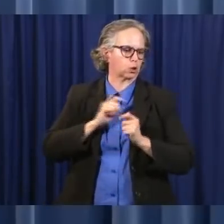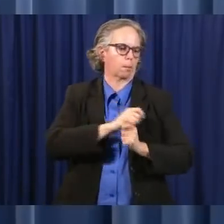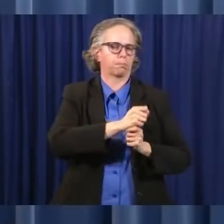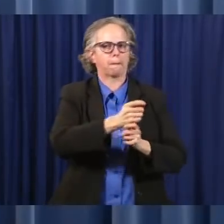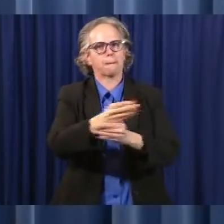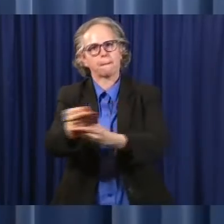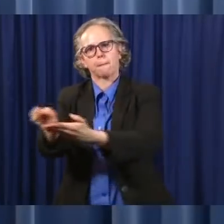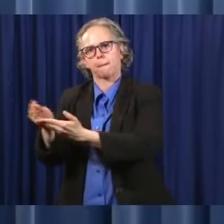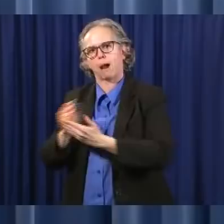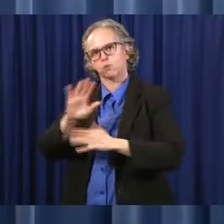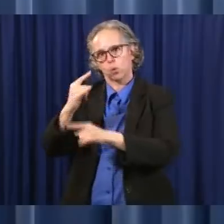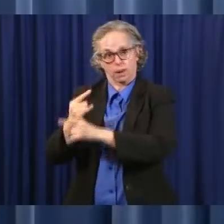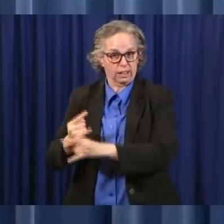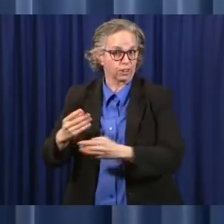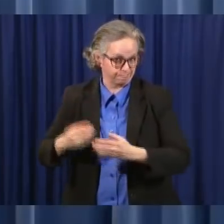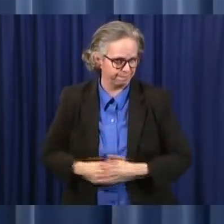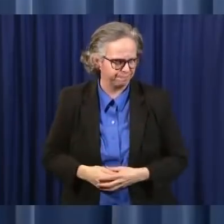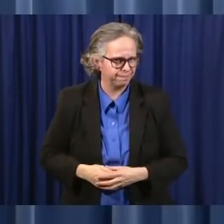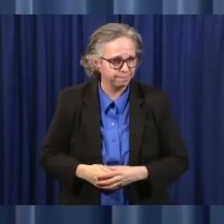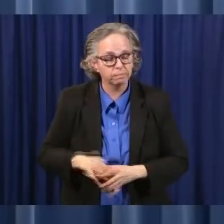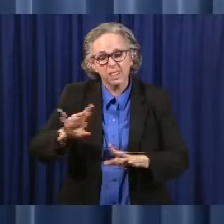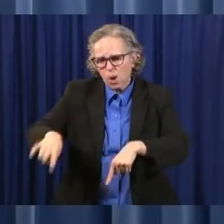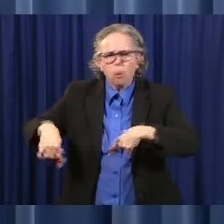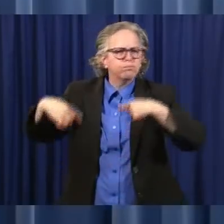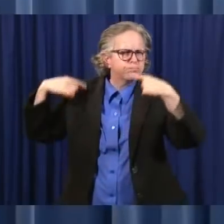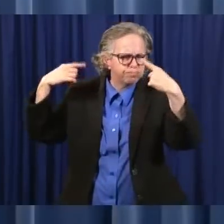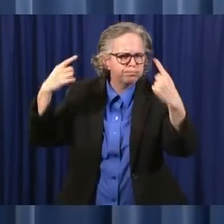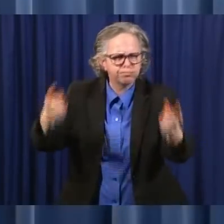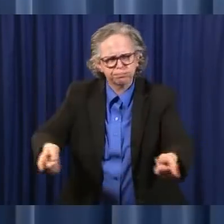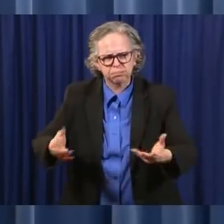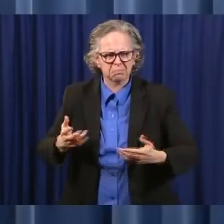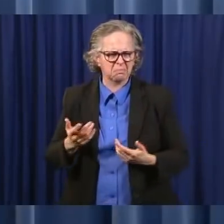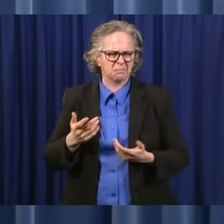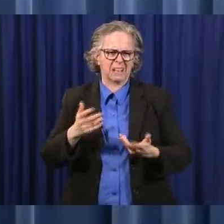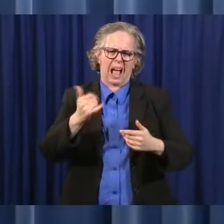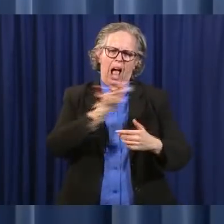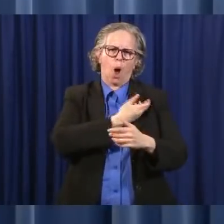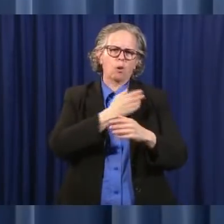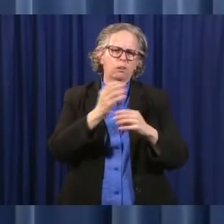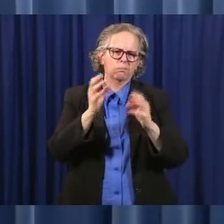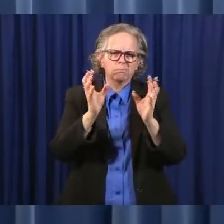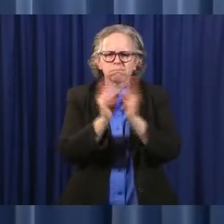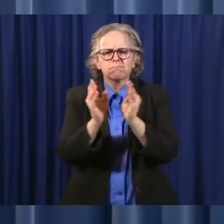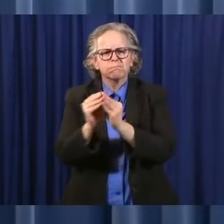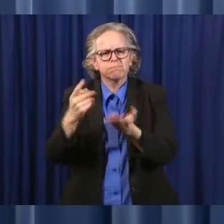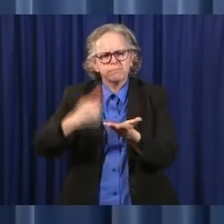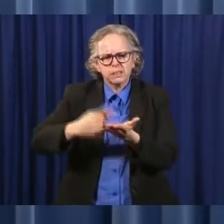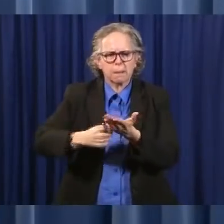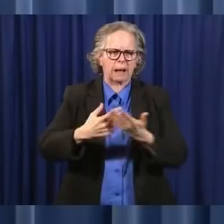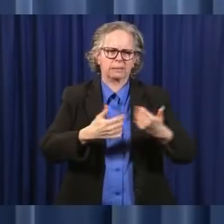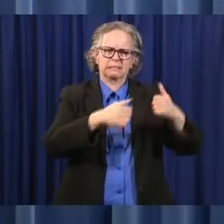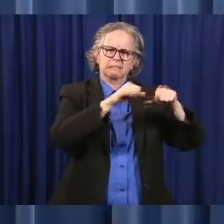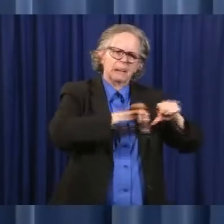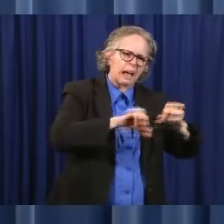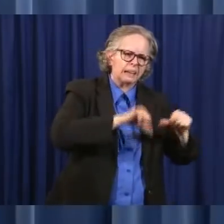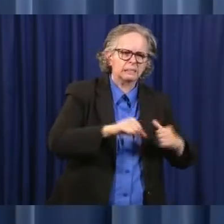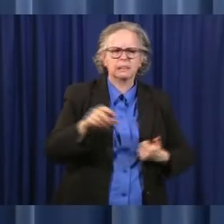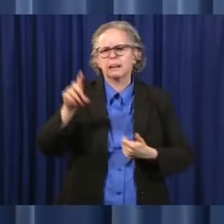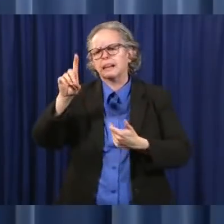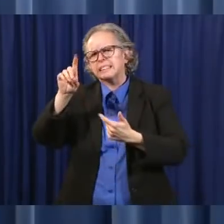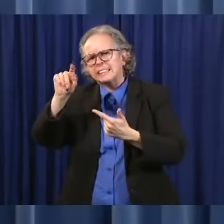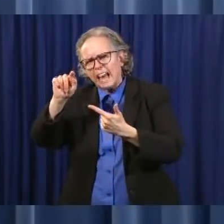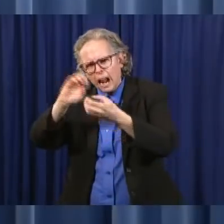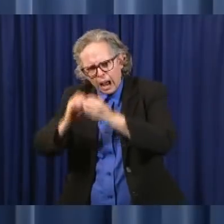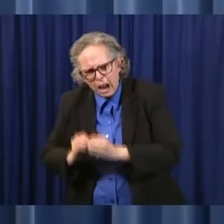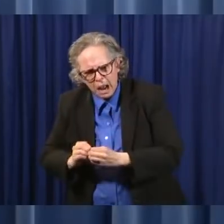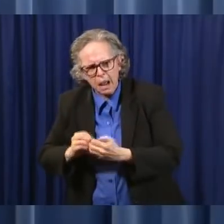science. We've also had doctors and other experts join us on Skype. But today we wanted to give you a